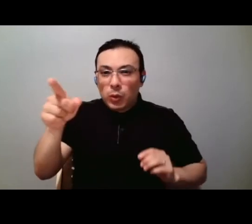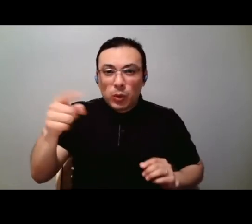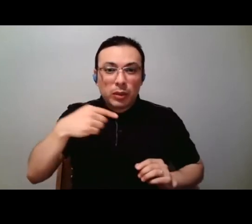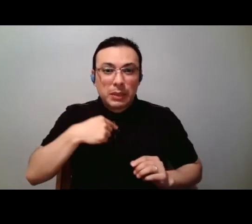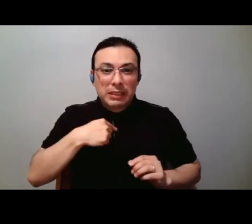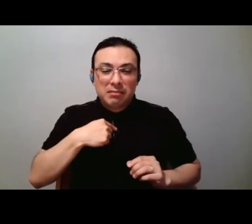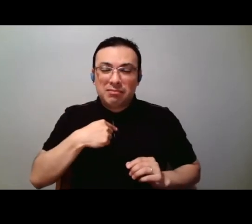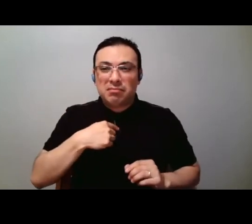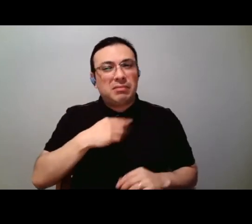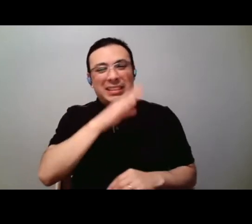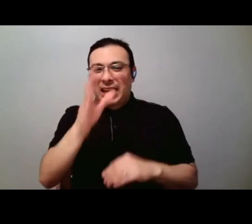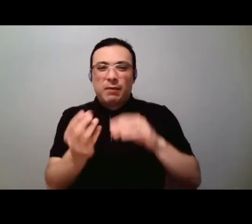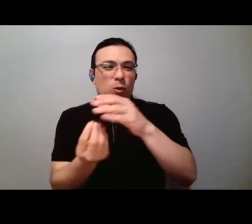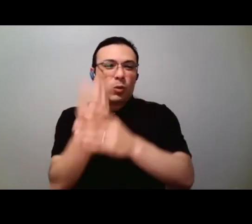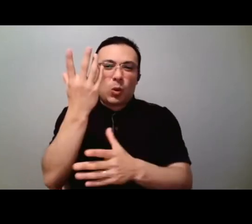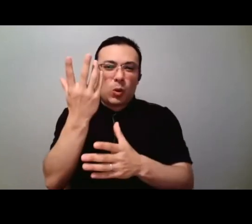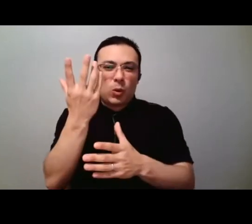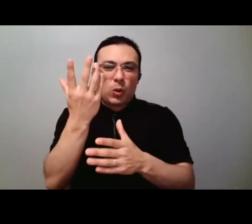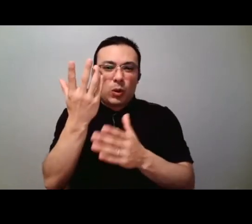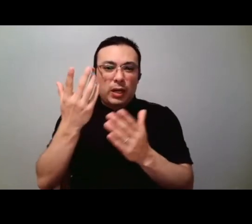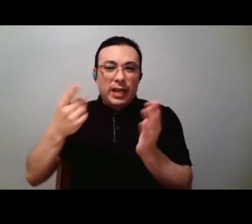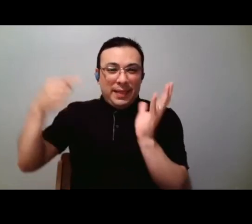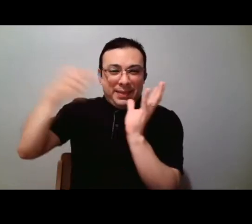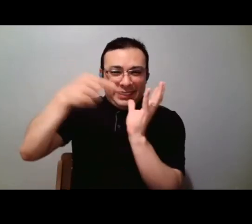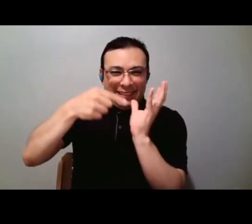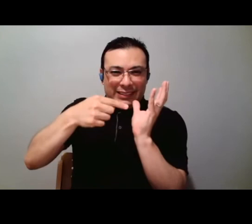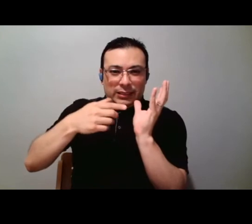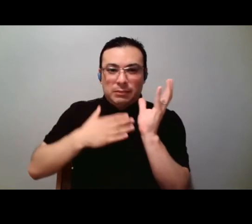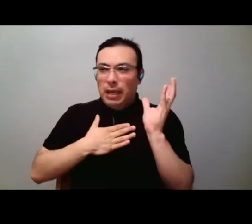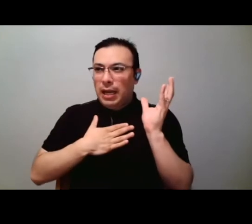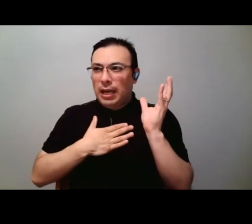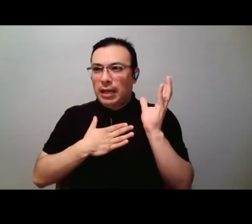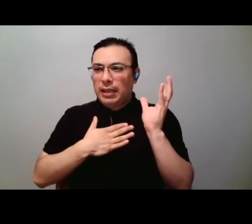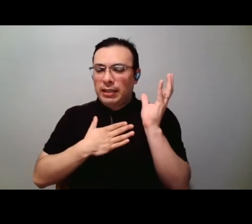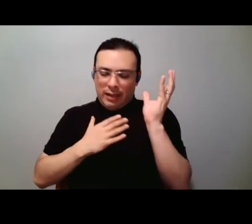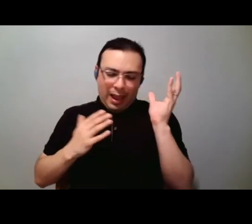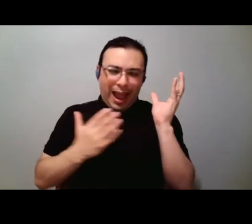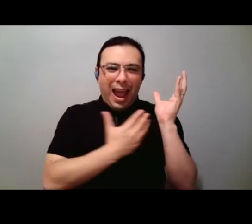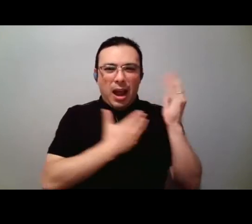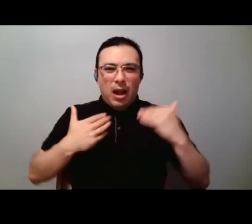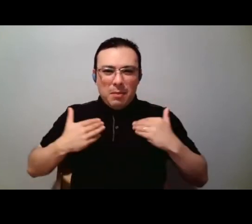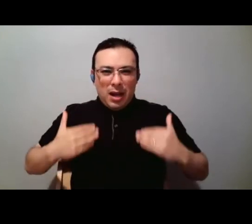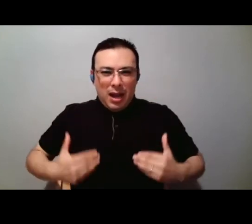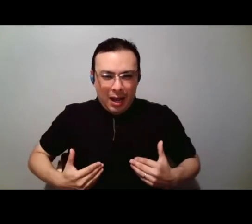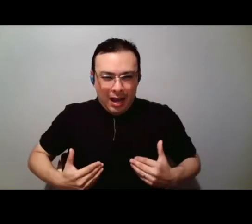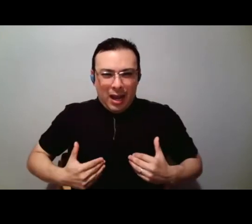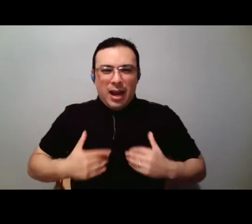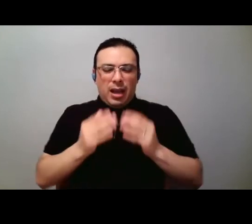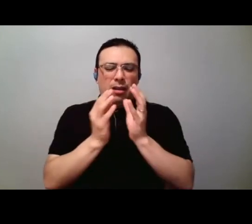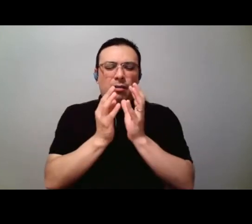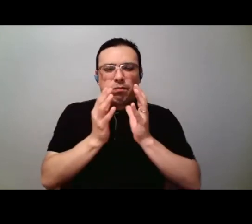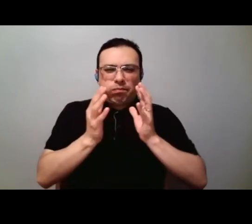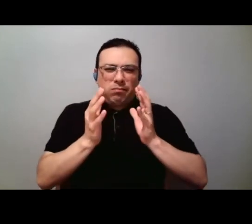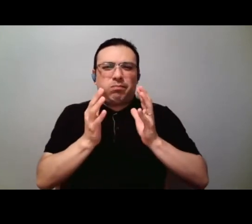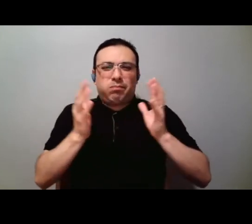you, This, my, our body, swollen from the emptiness. In that